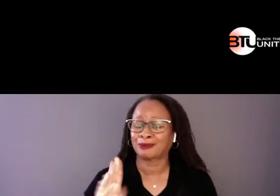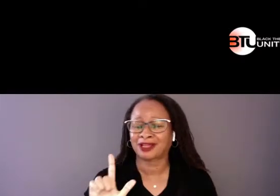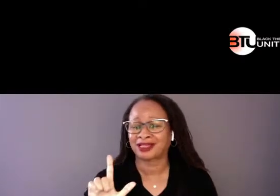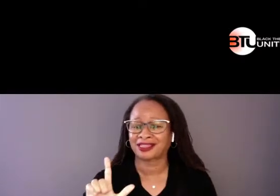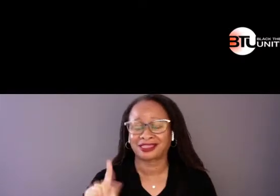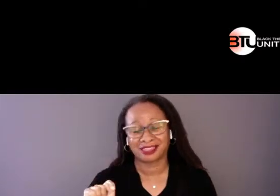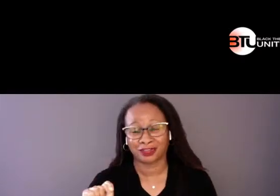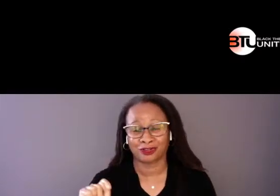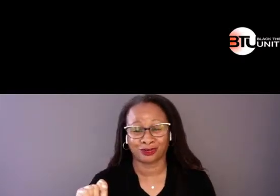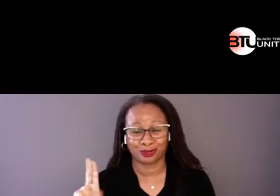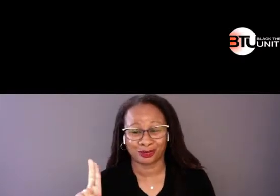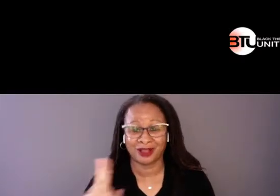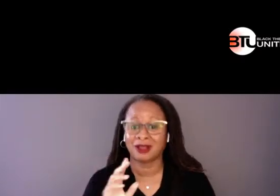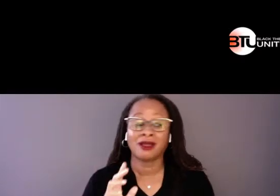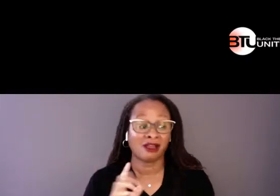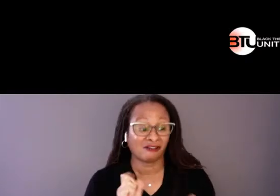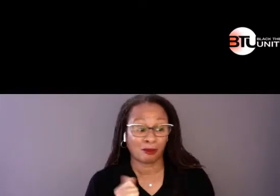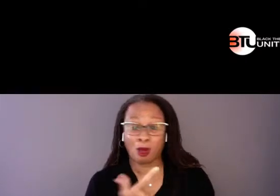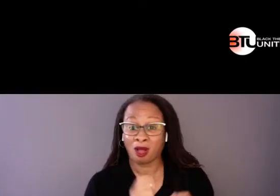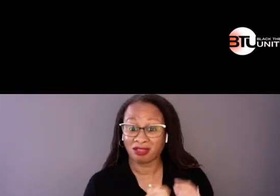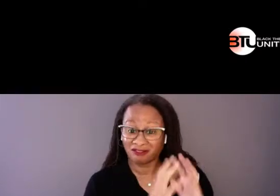founders and allies,